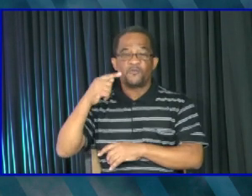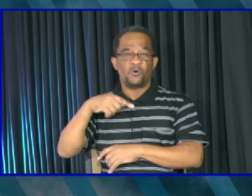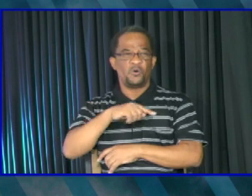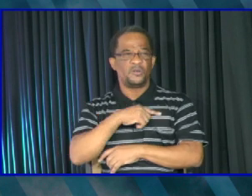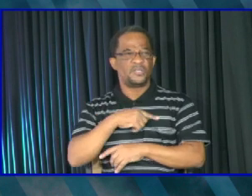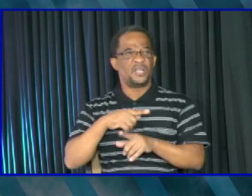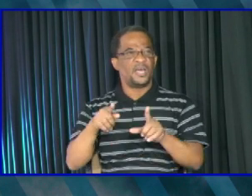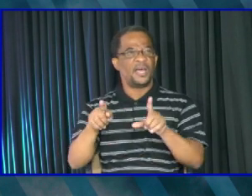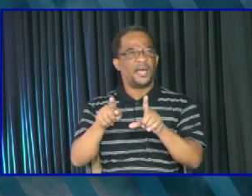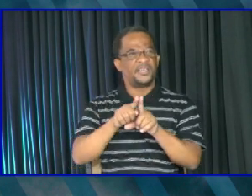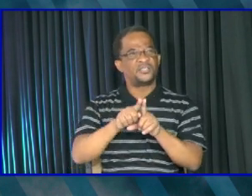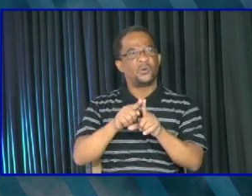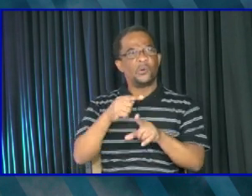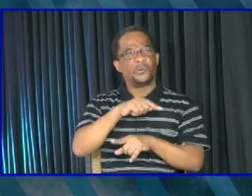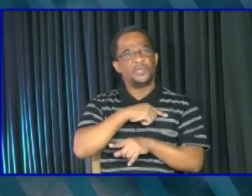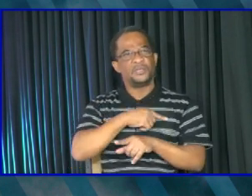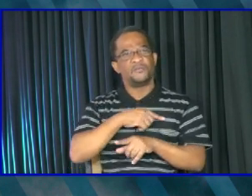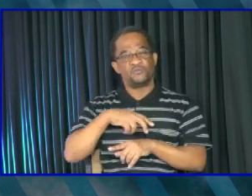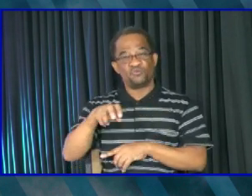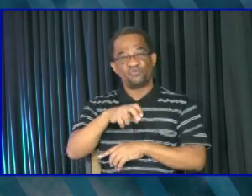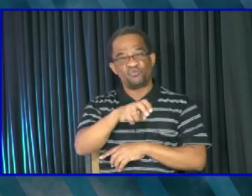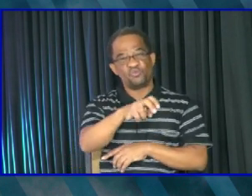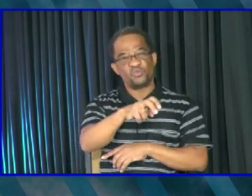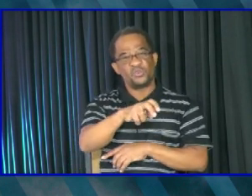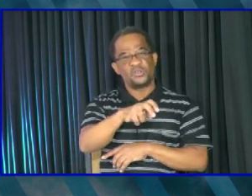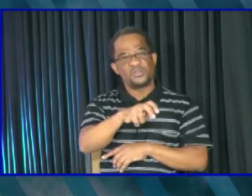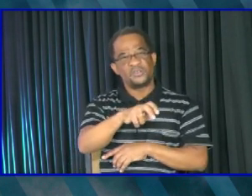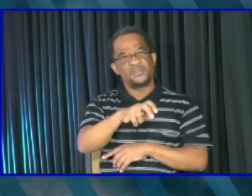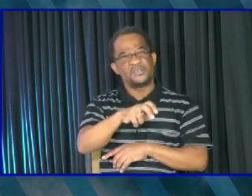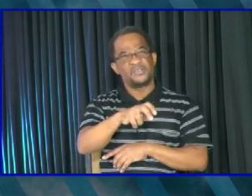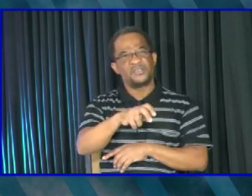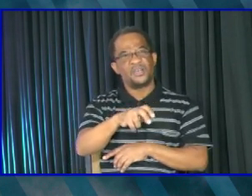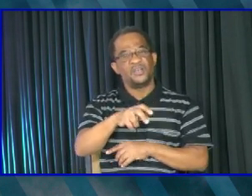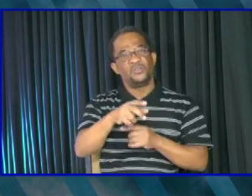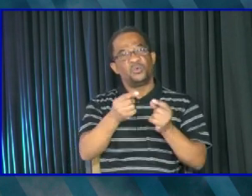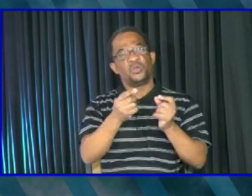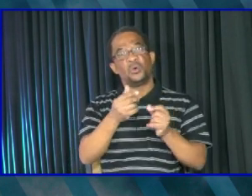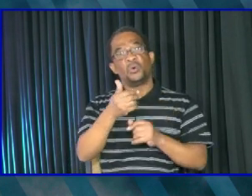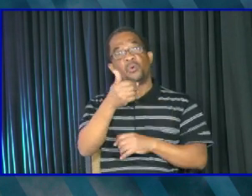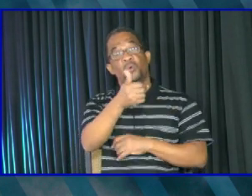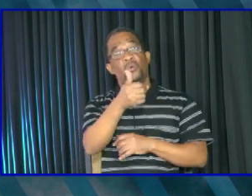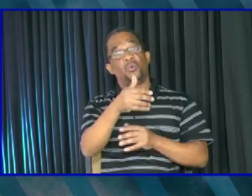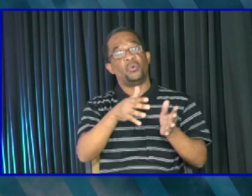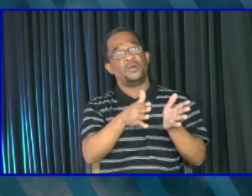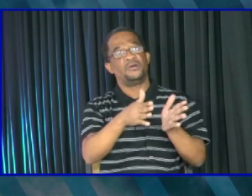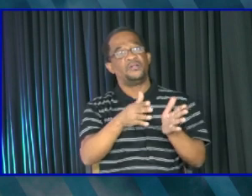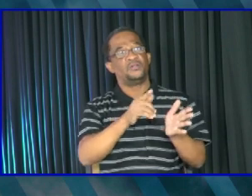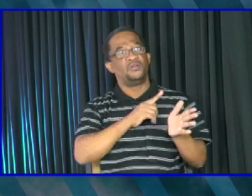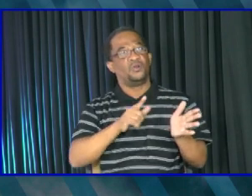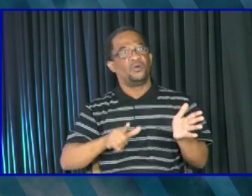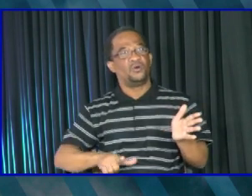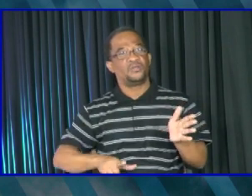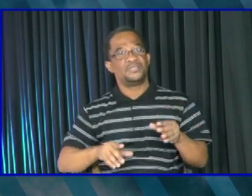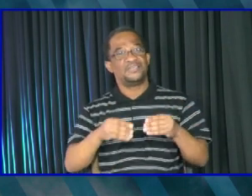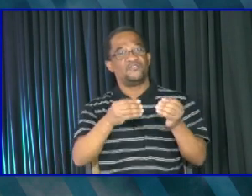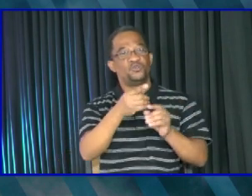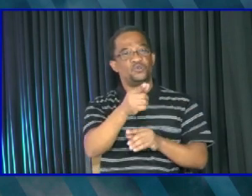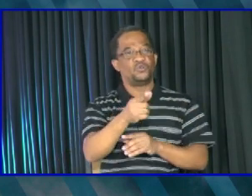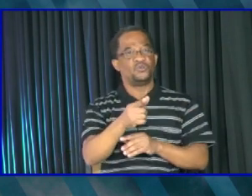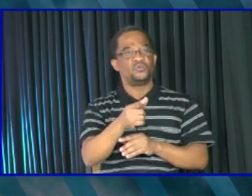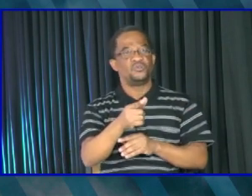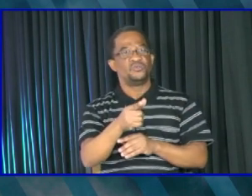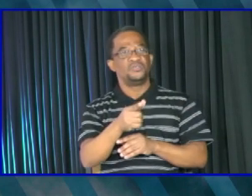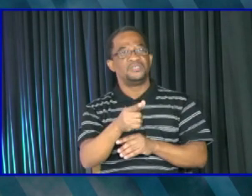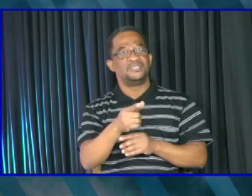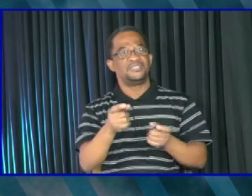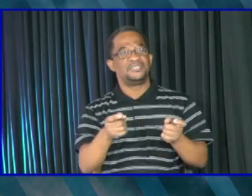like sheep have gone astray. We have turned everyone to his own way, and the Lord hath laid on him the iniquity of